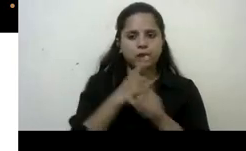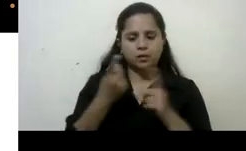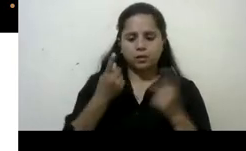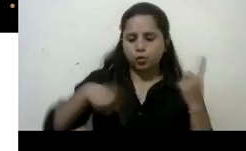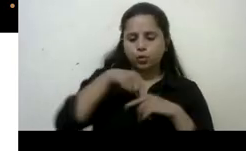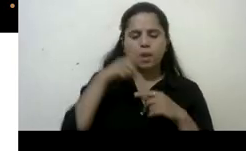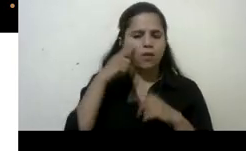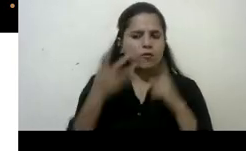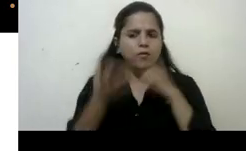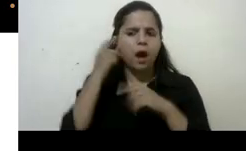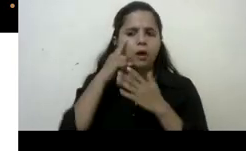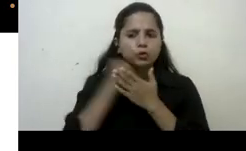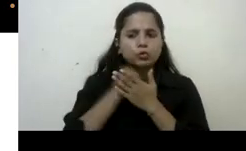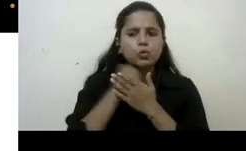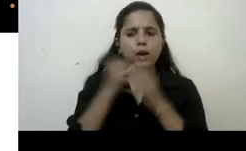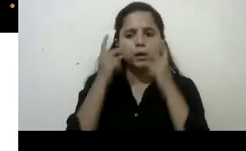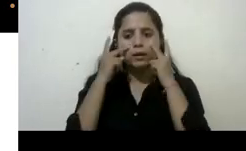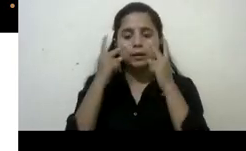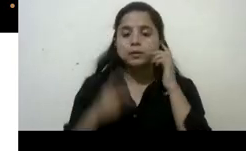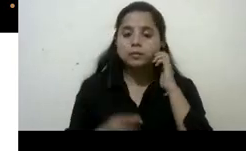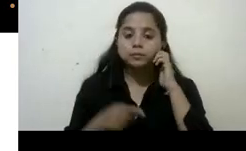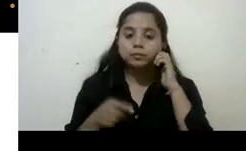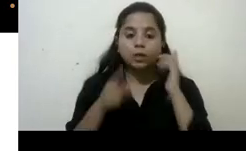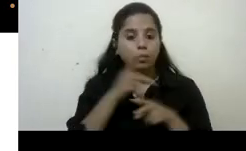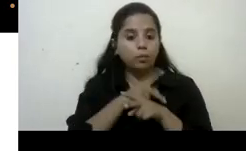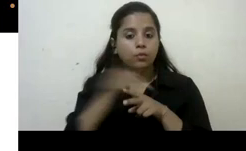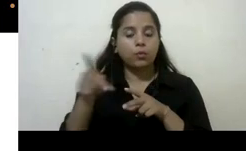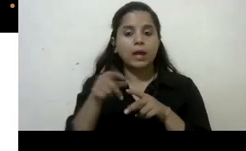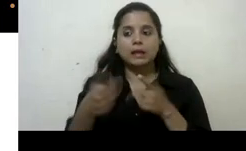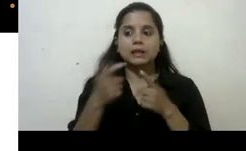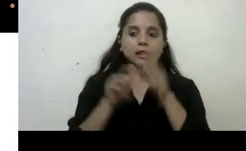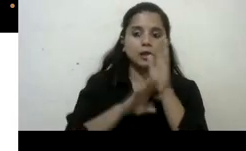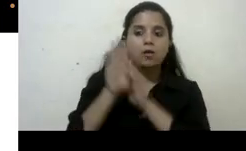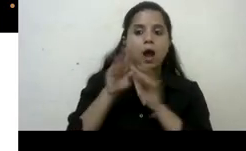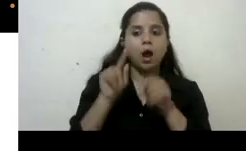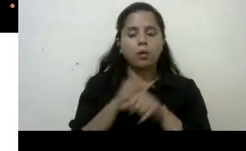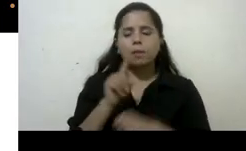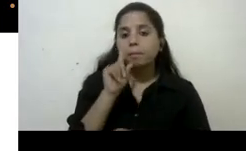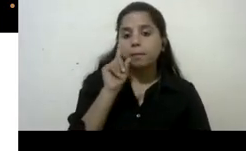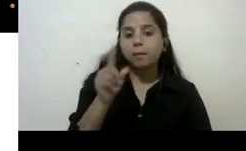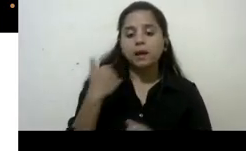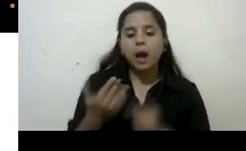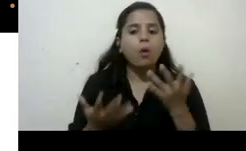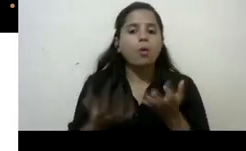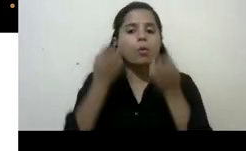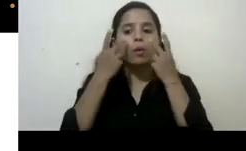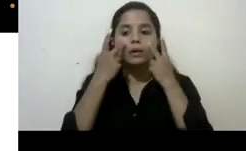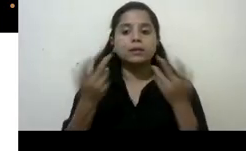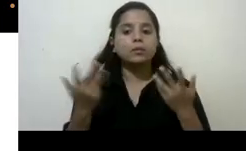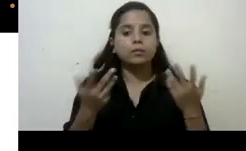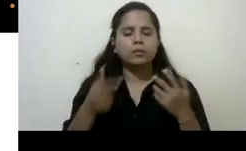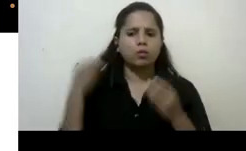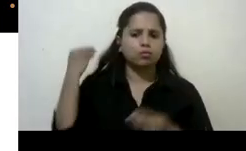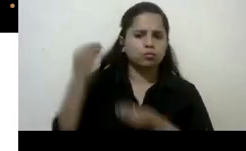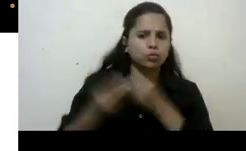find various professional development opportunities. However, what we receive is traditional